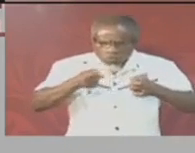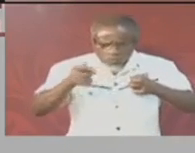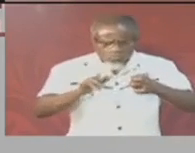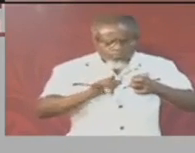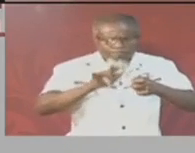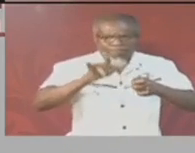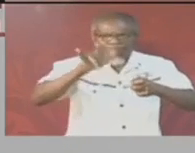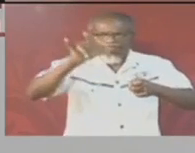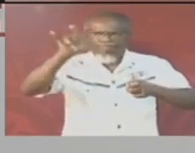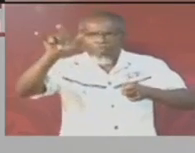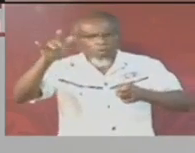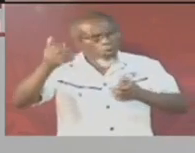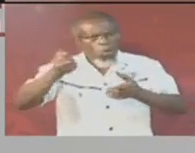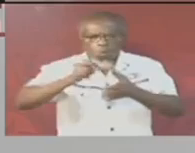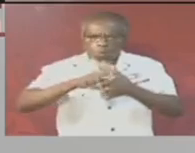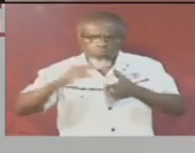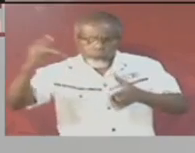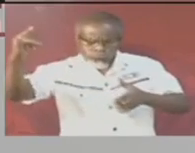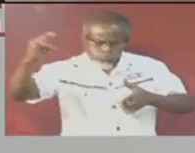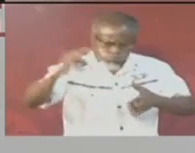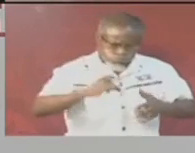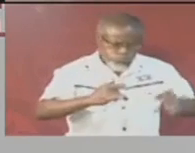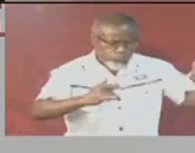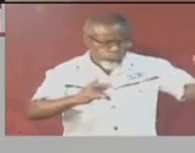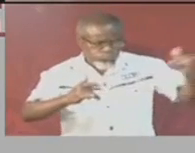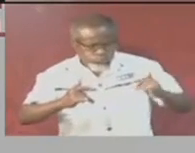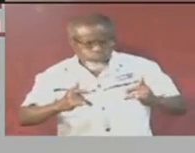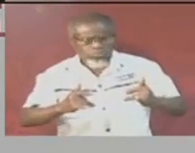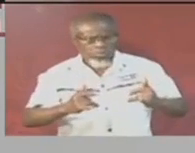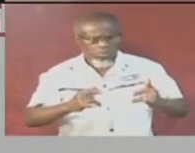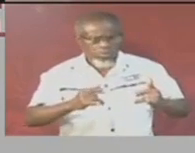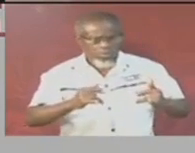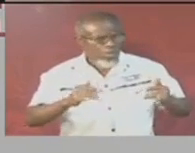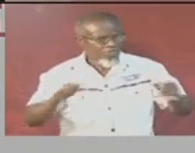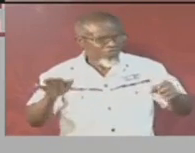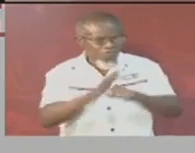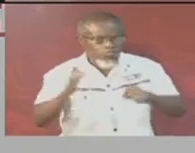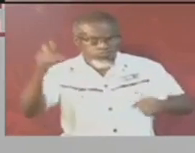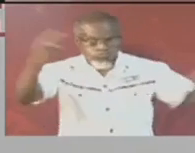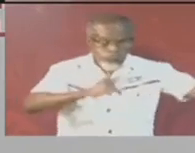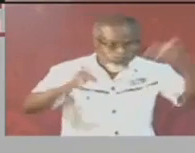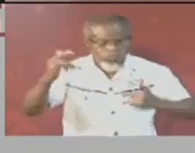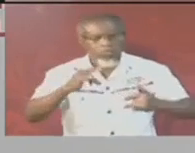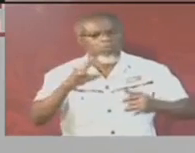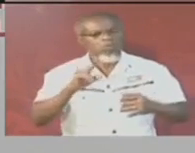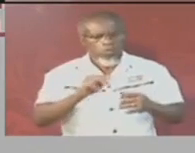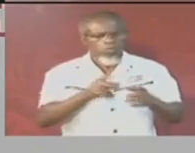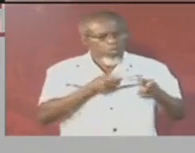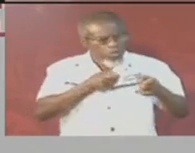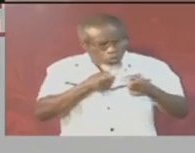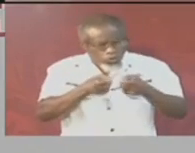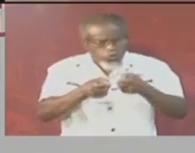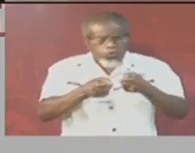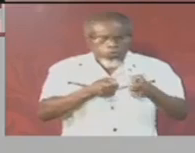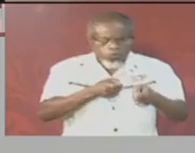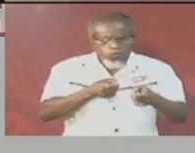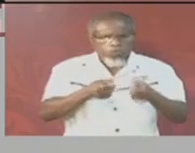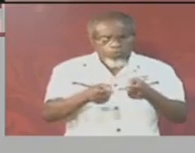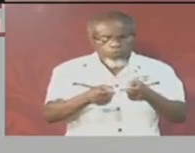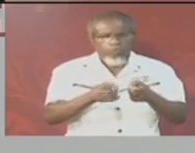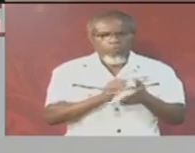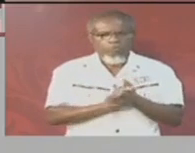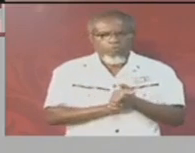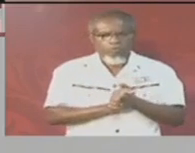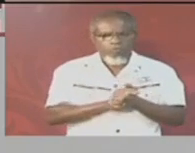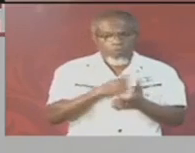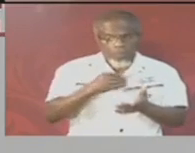arrangements for, in terms of repatriation. And as Minister Dayal Singh explained